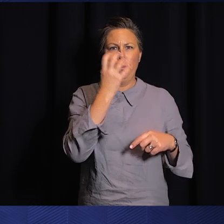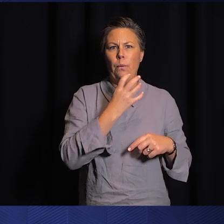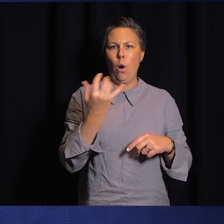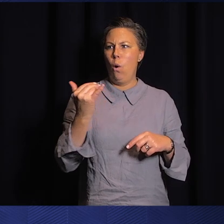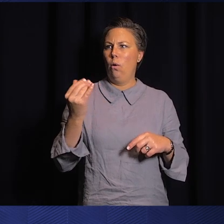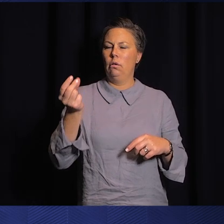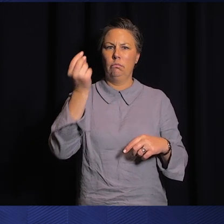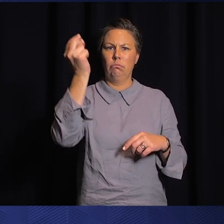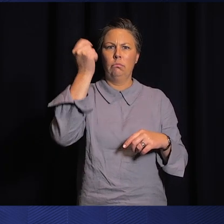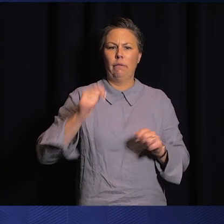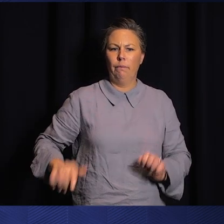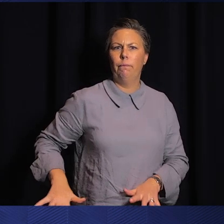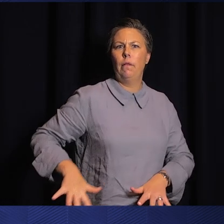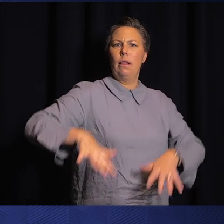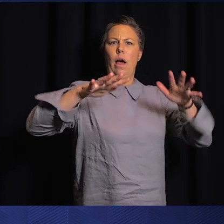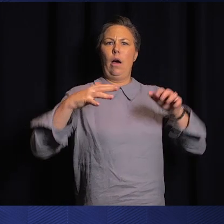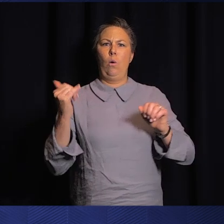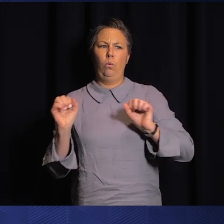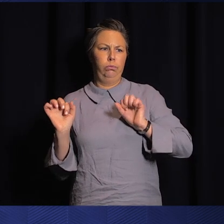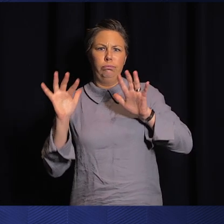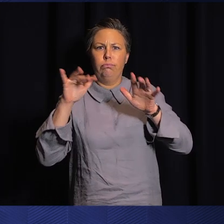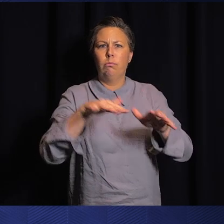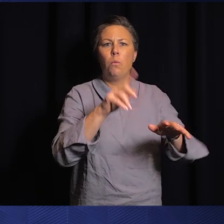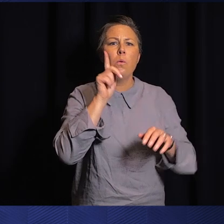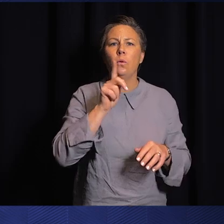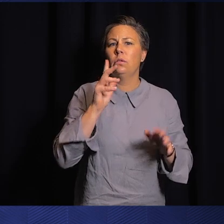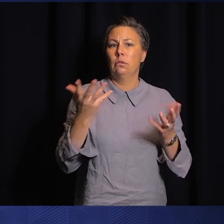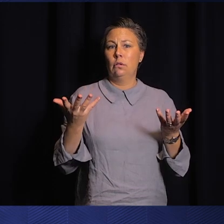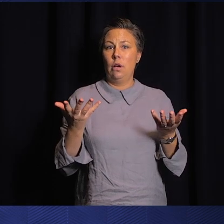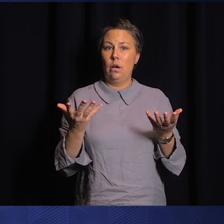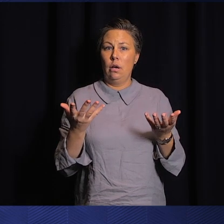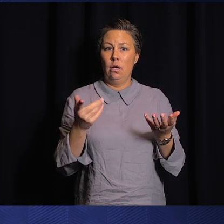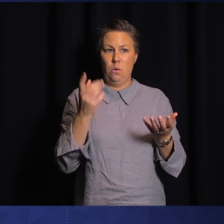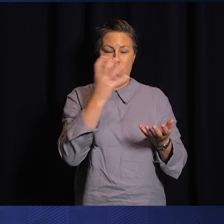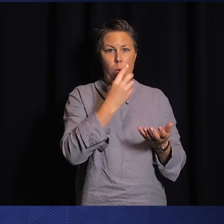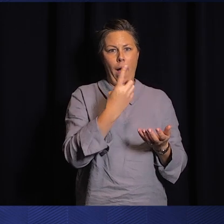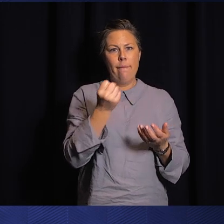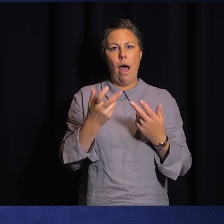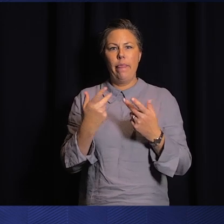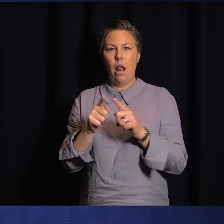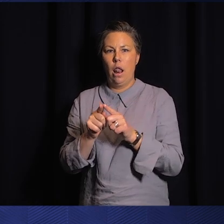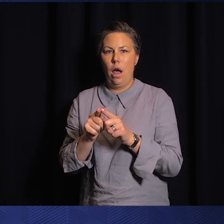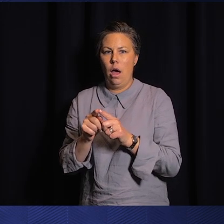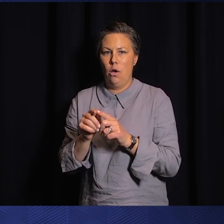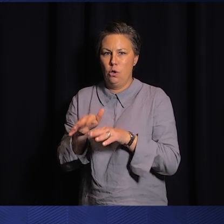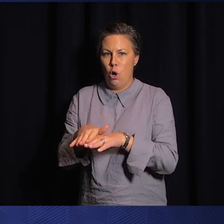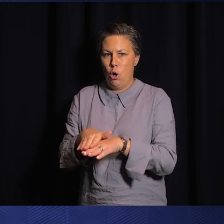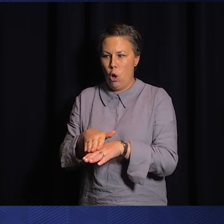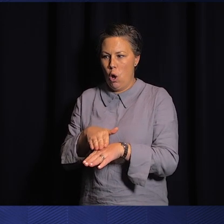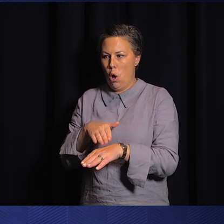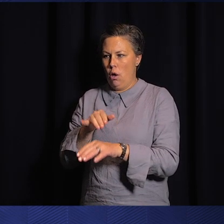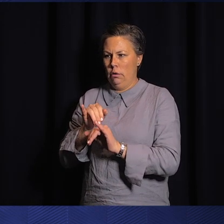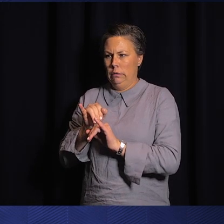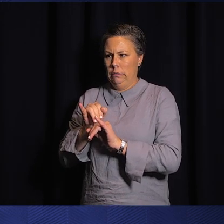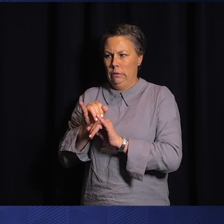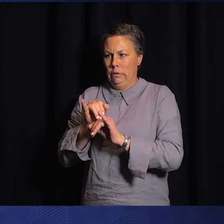sudden rush tsunamis, etc., but also slow onset effects of climate